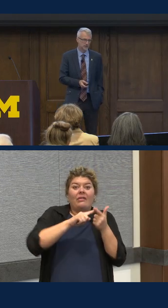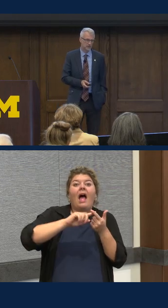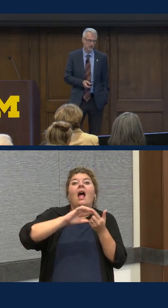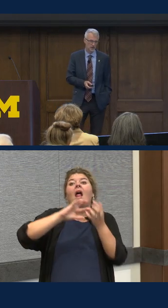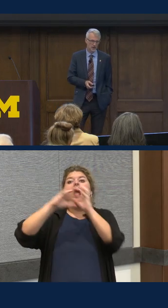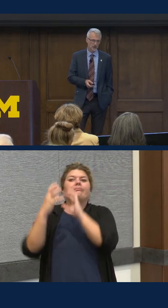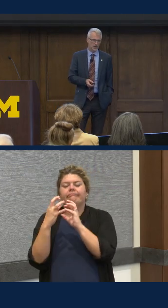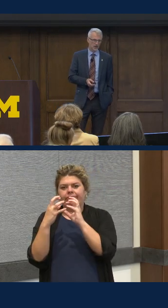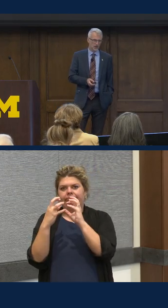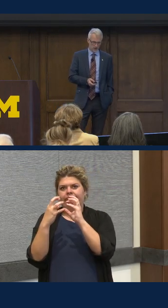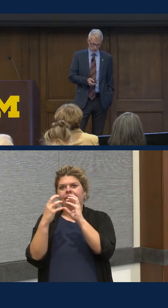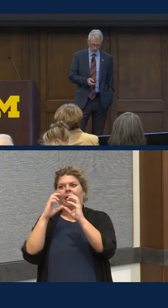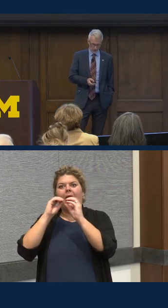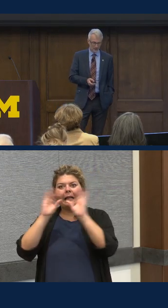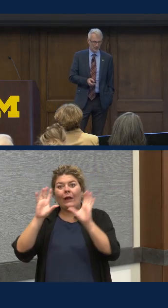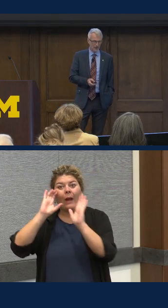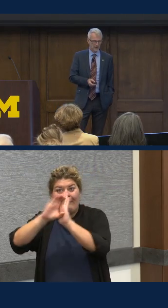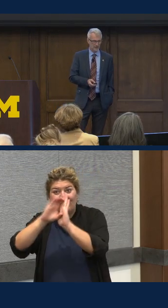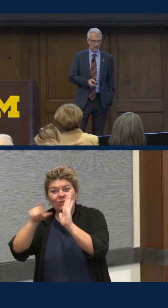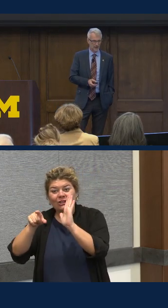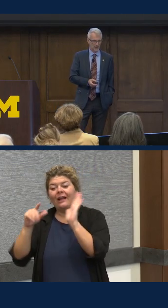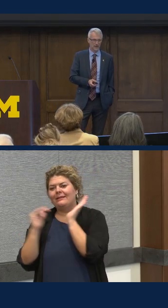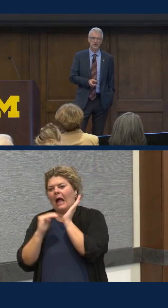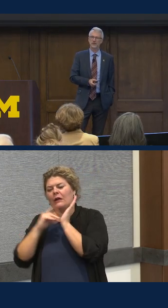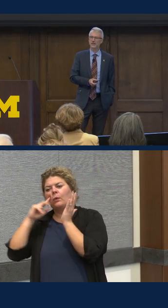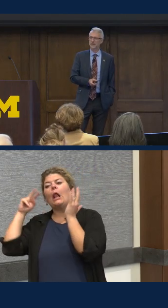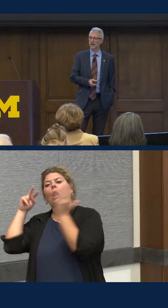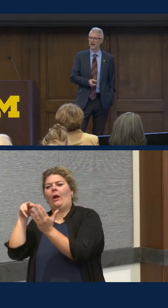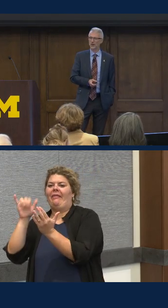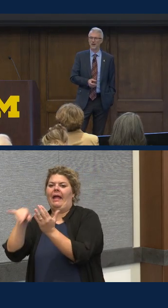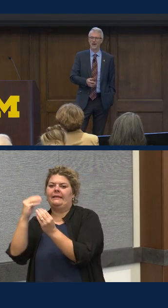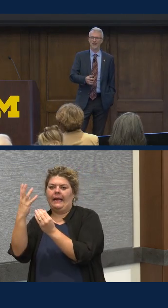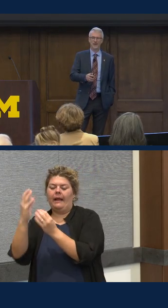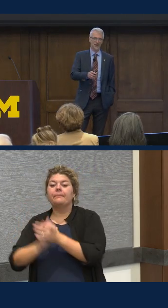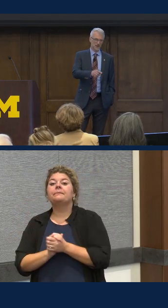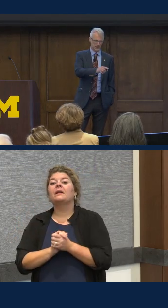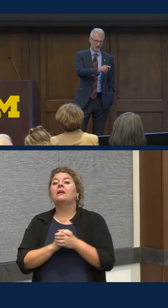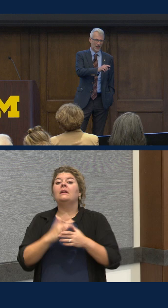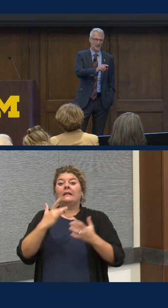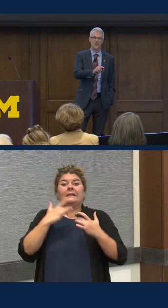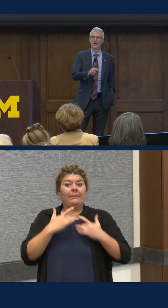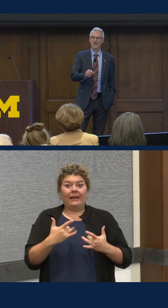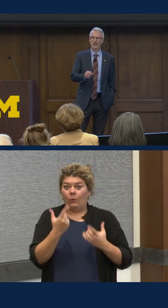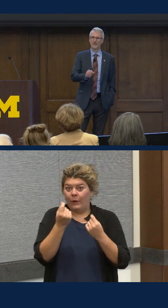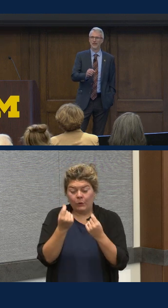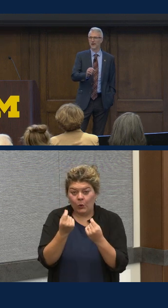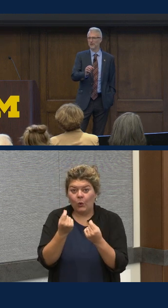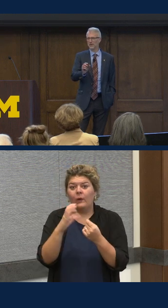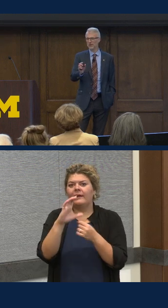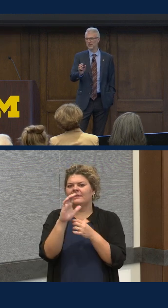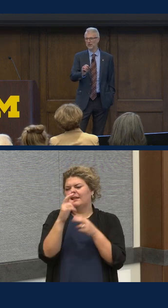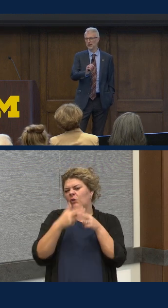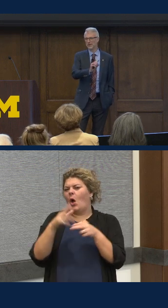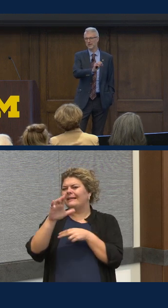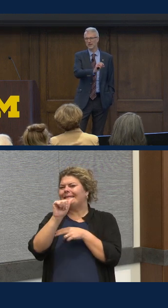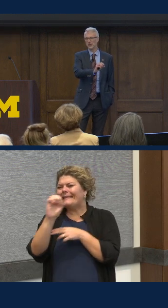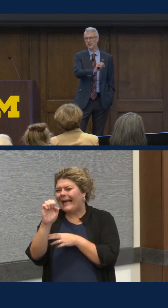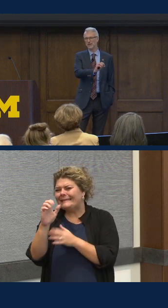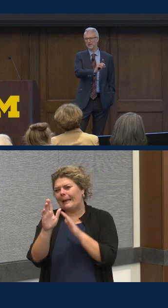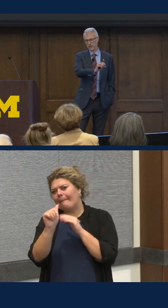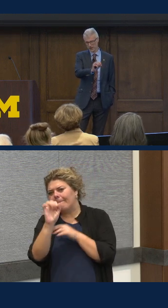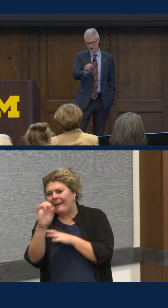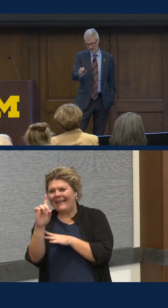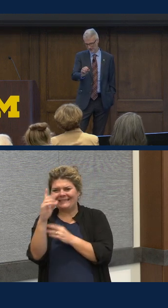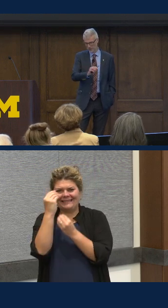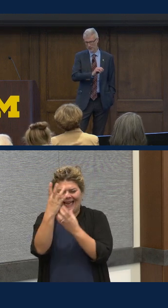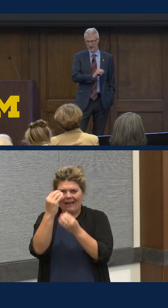diagnoses. Now, the way we collect this data, traditionally in MRI, this case-based data it's called, for those of you who know, this is the